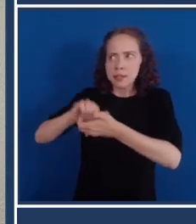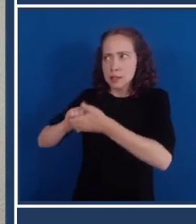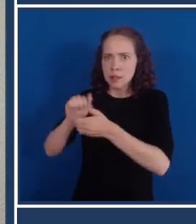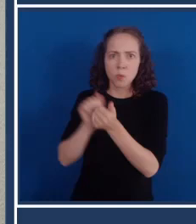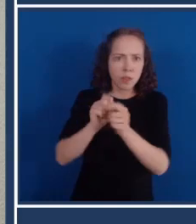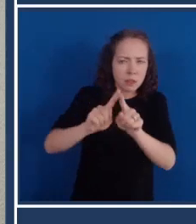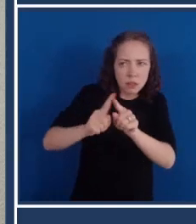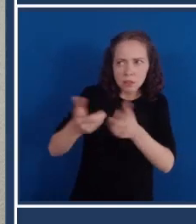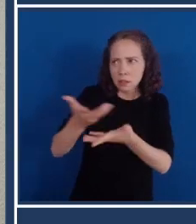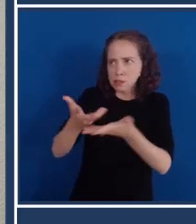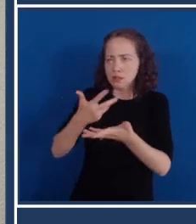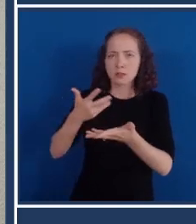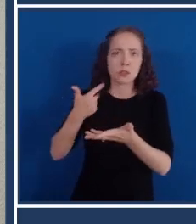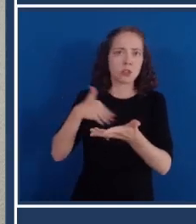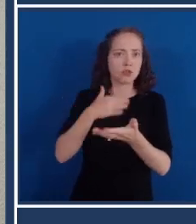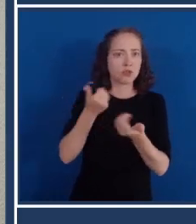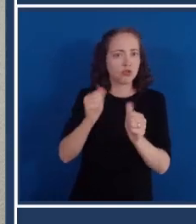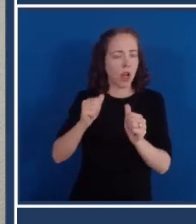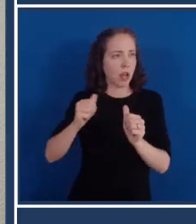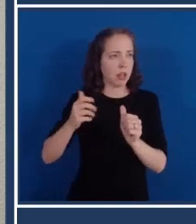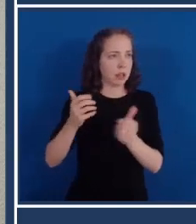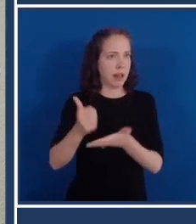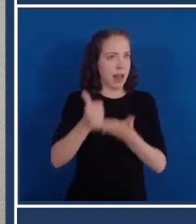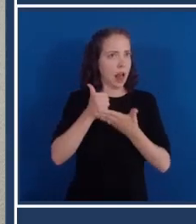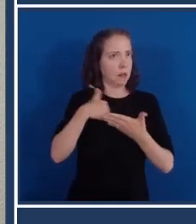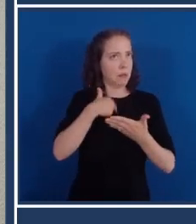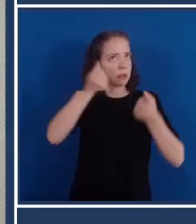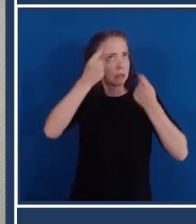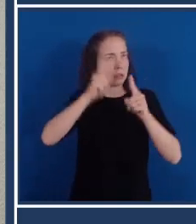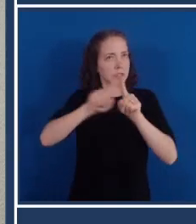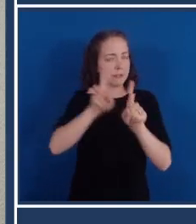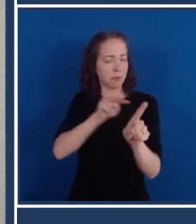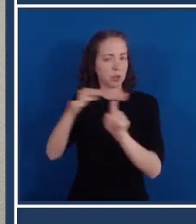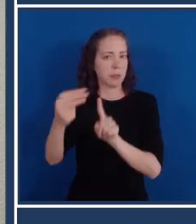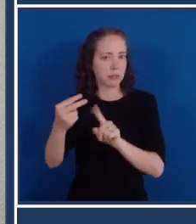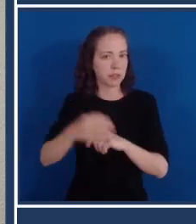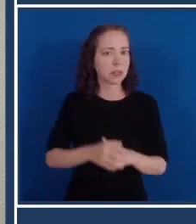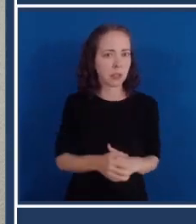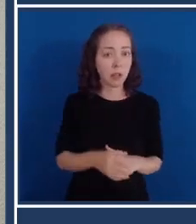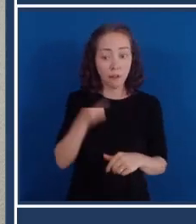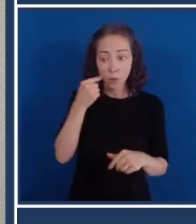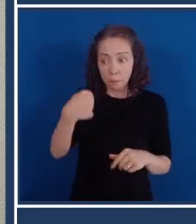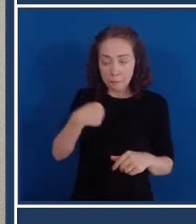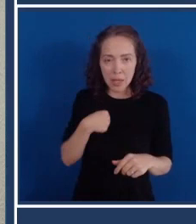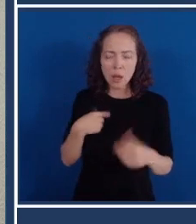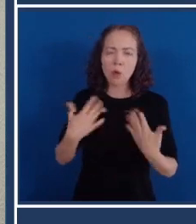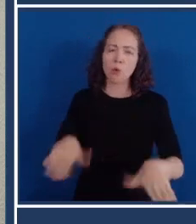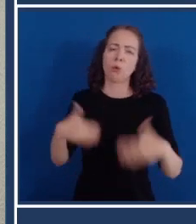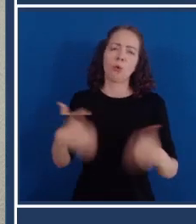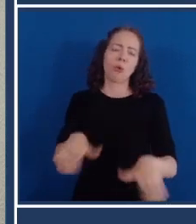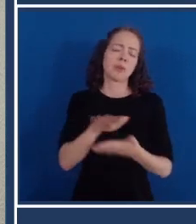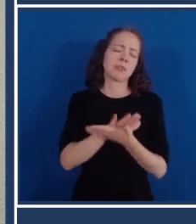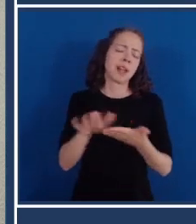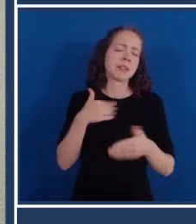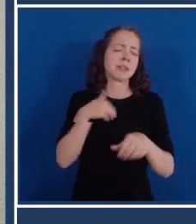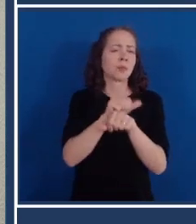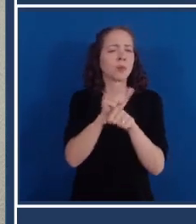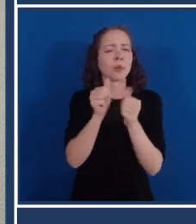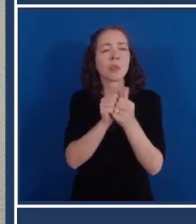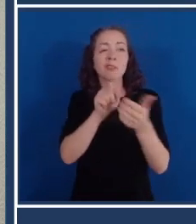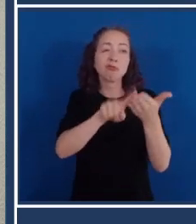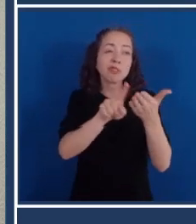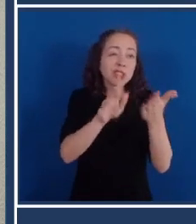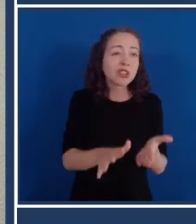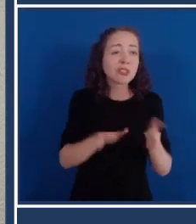of different perspectives to them. And for me personally, it's a real pleasure that I get to work with researchers and engineers and designers